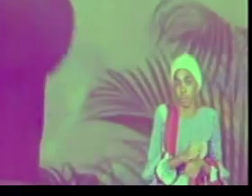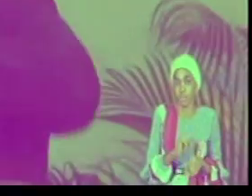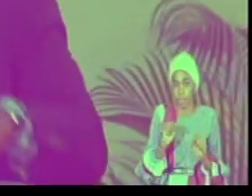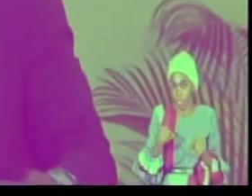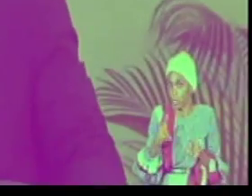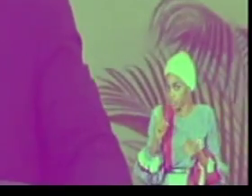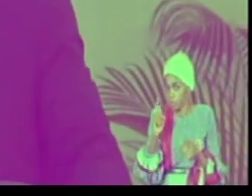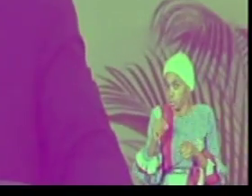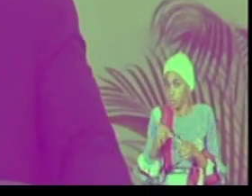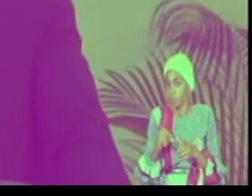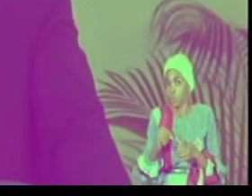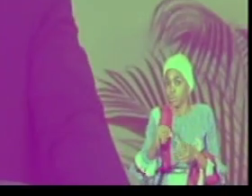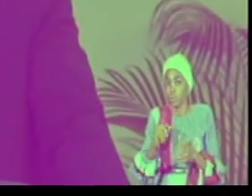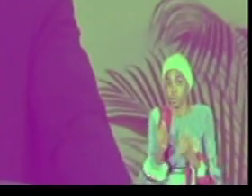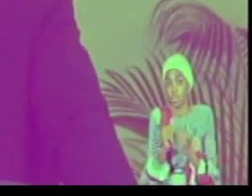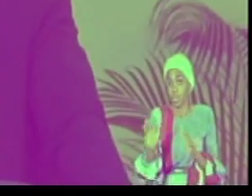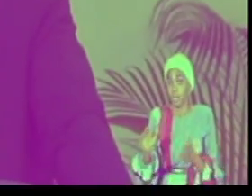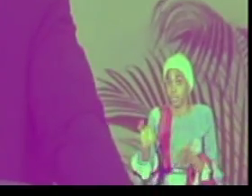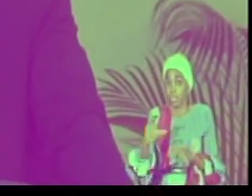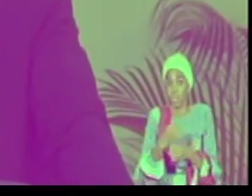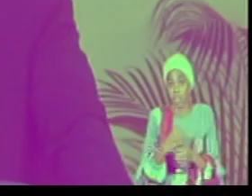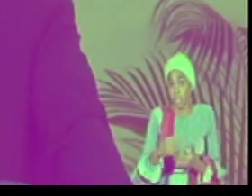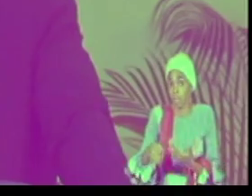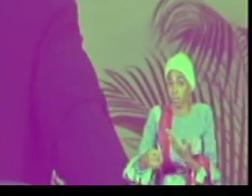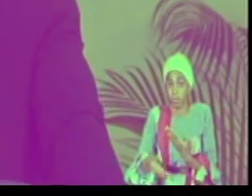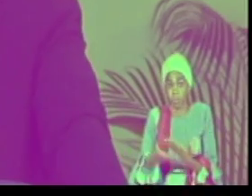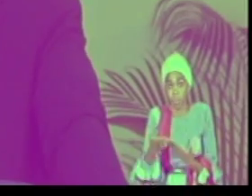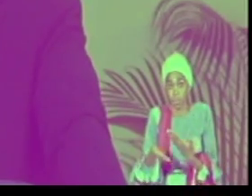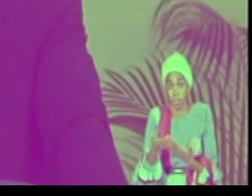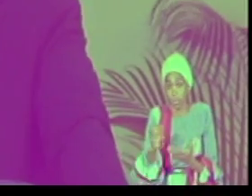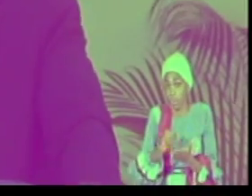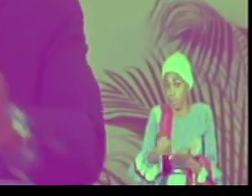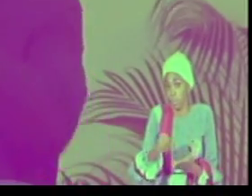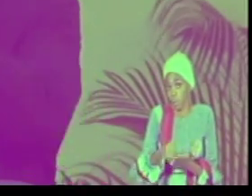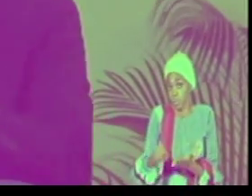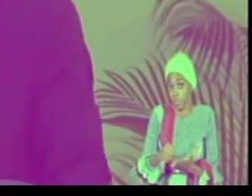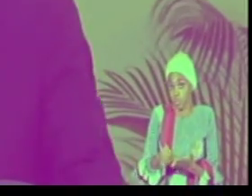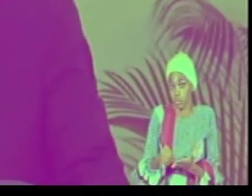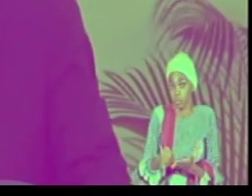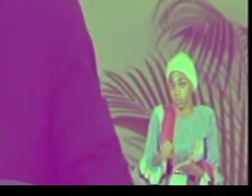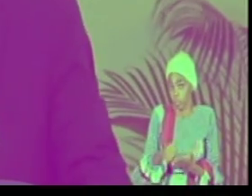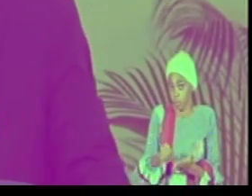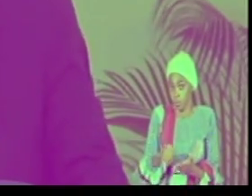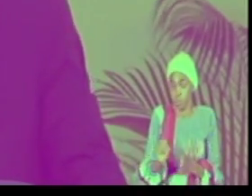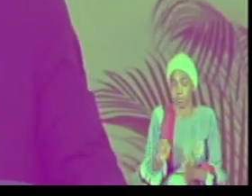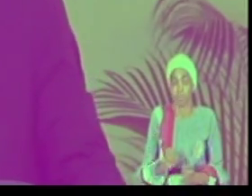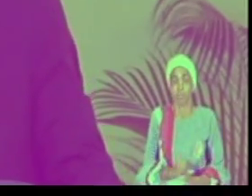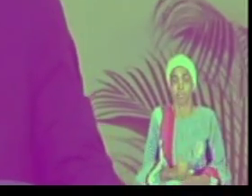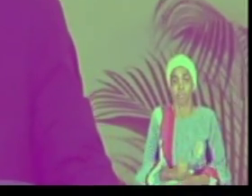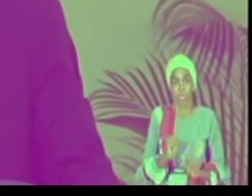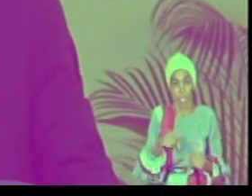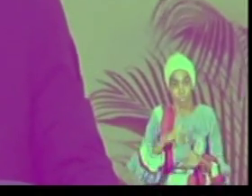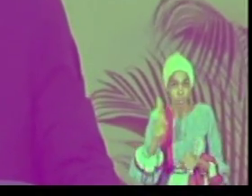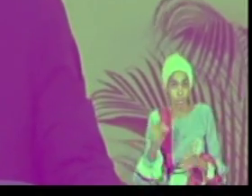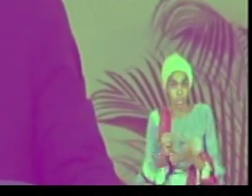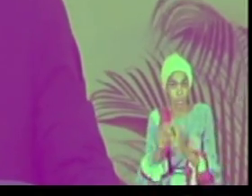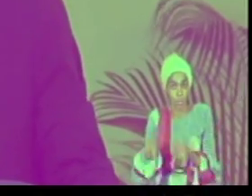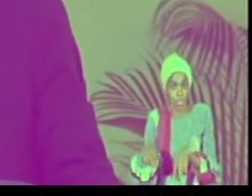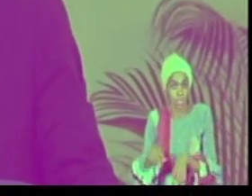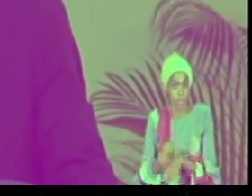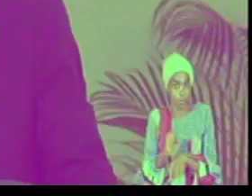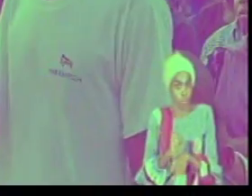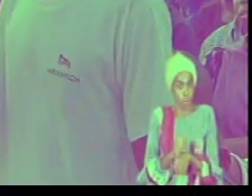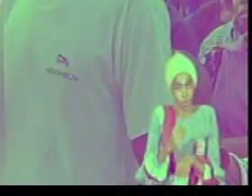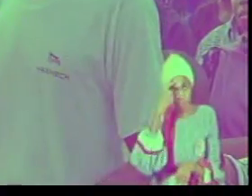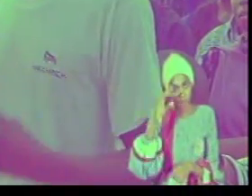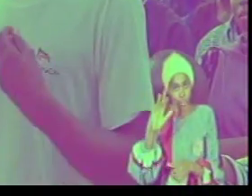white? Then we'll return to Victor to provide answers. Please go straight to your question. Good evening, sir. My question has to